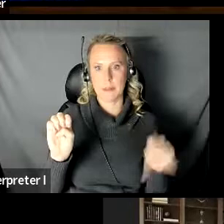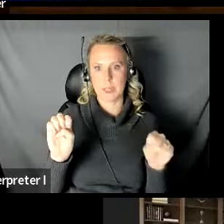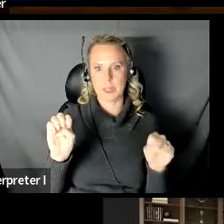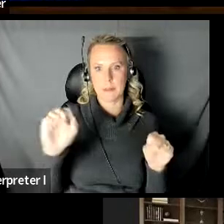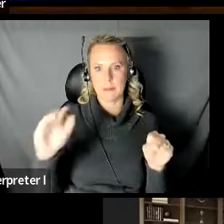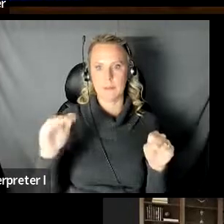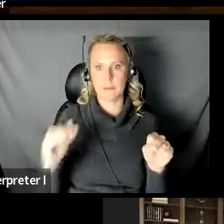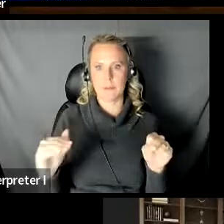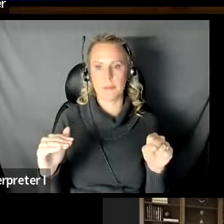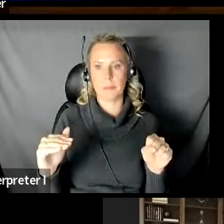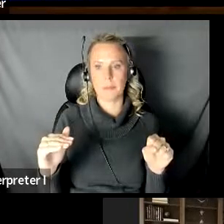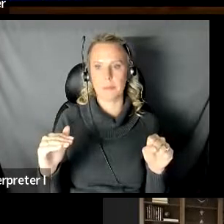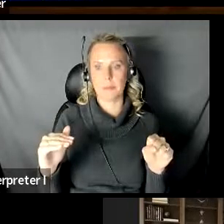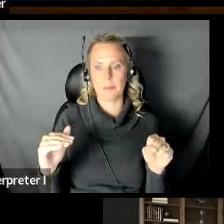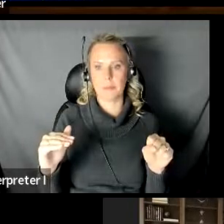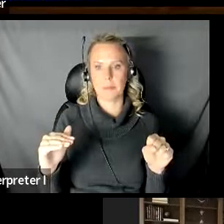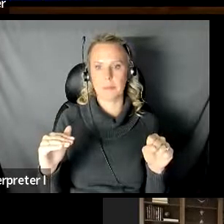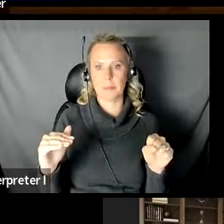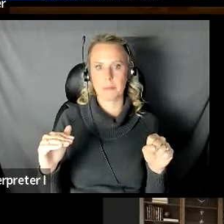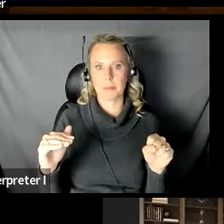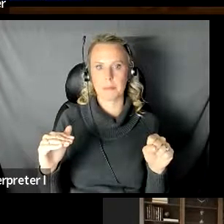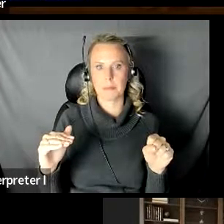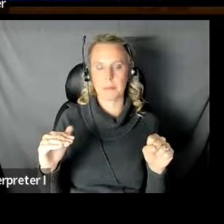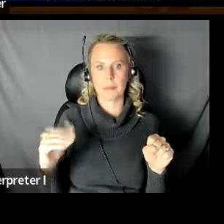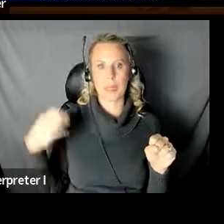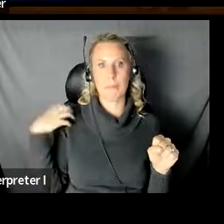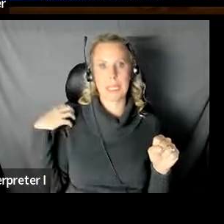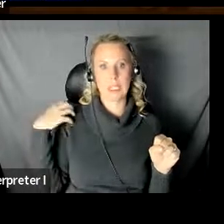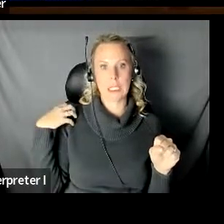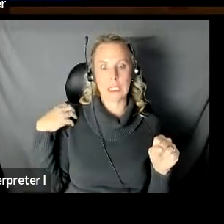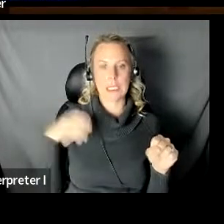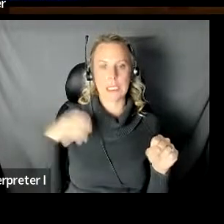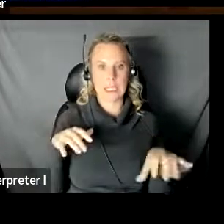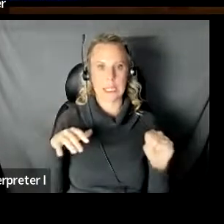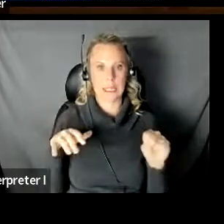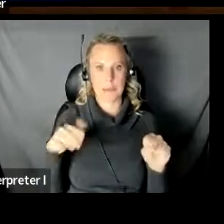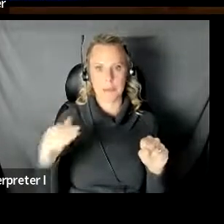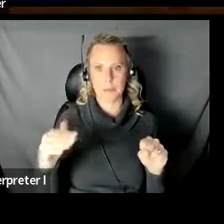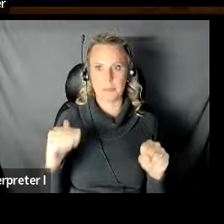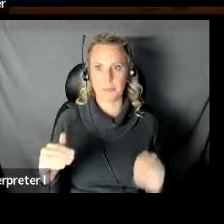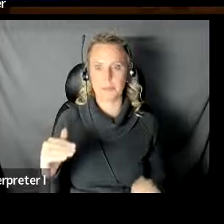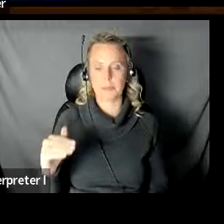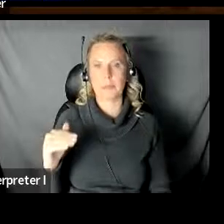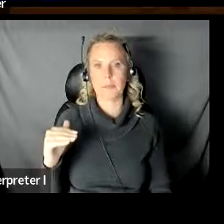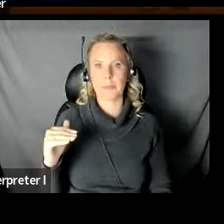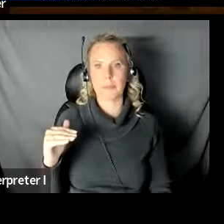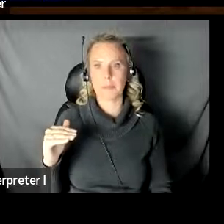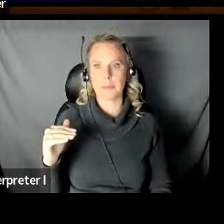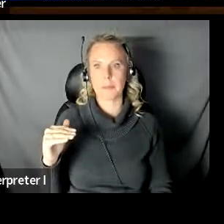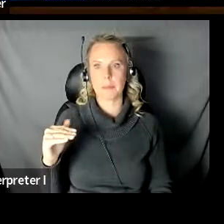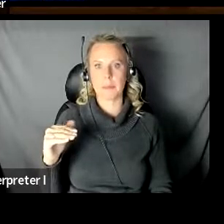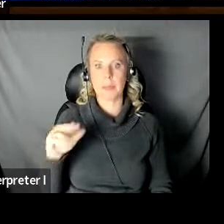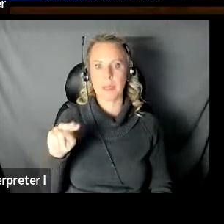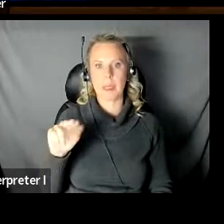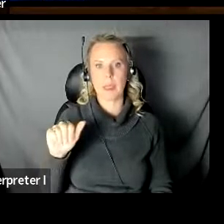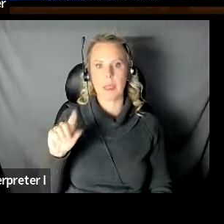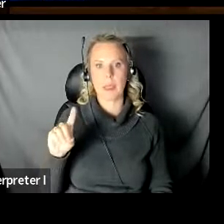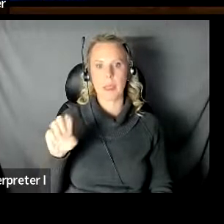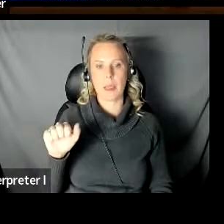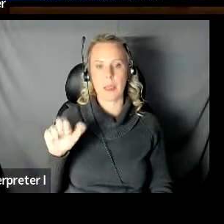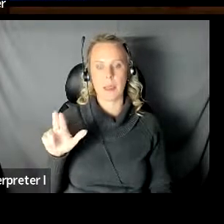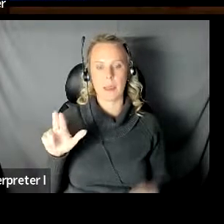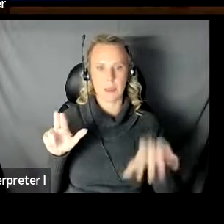Yes. Councilmember McDuffie votes yes. Chairman Mendelson. Yes. Chairman Mendelson votes yes. Councilmember Nadeau.